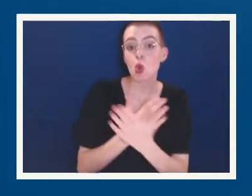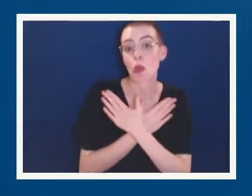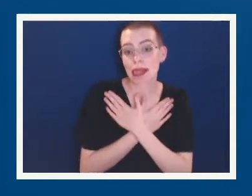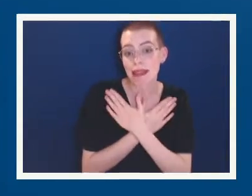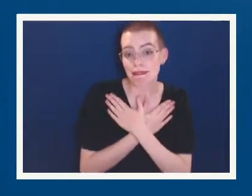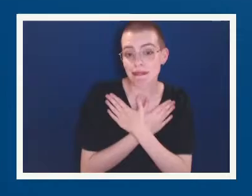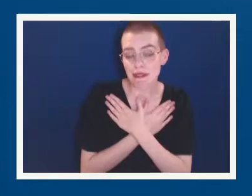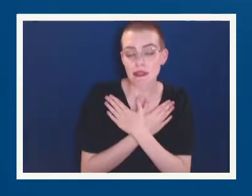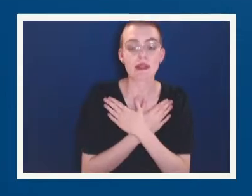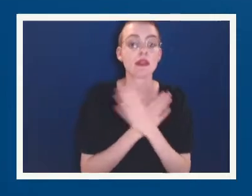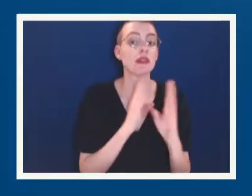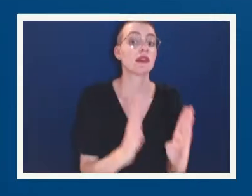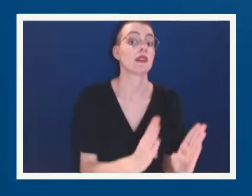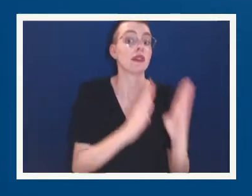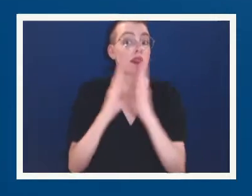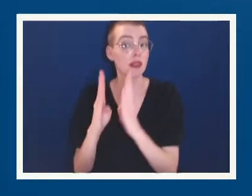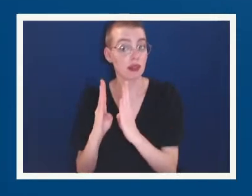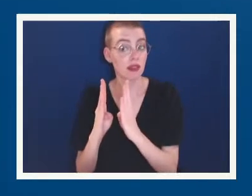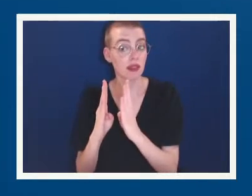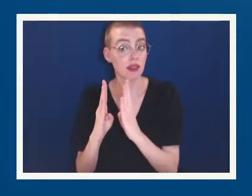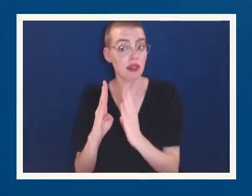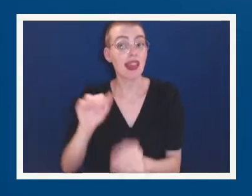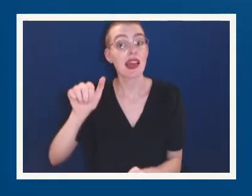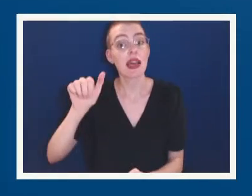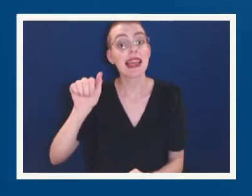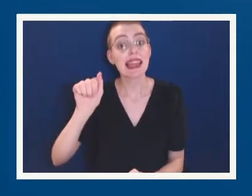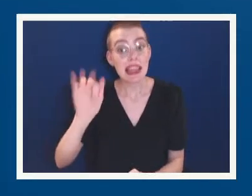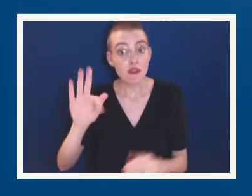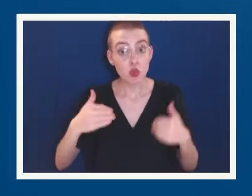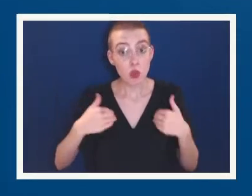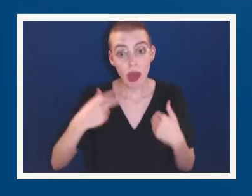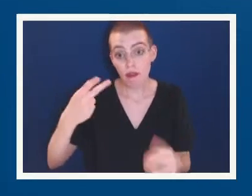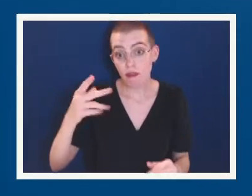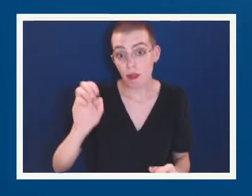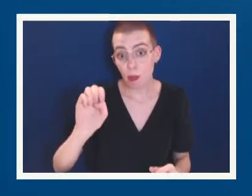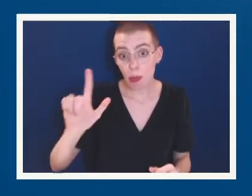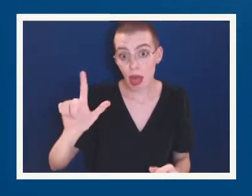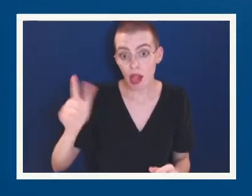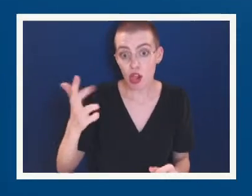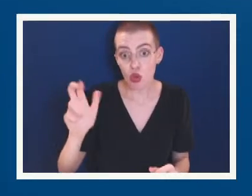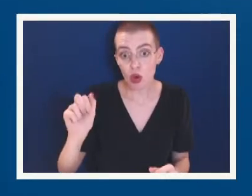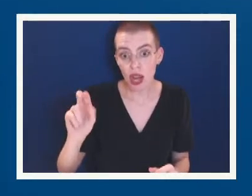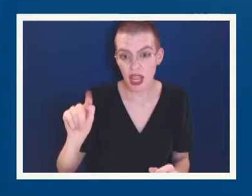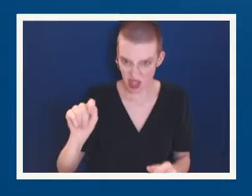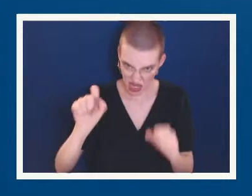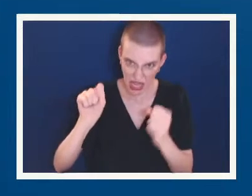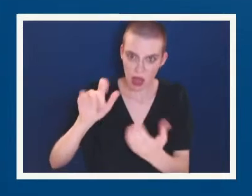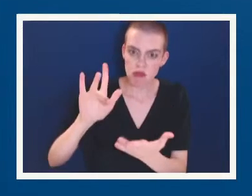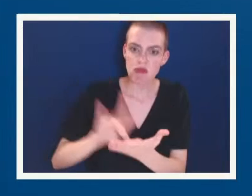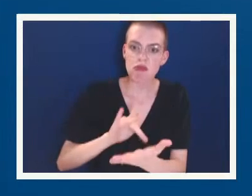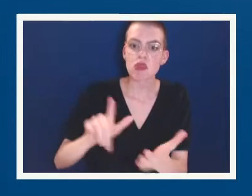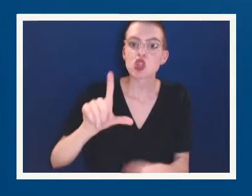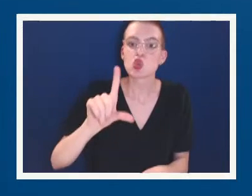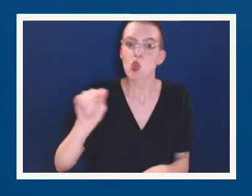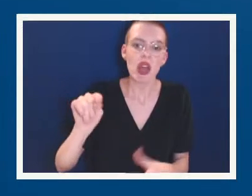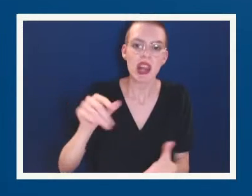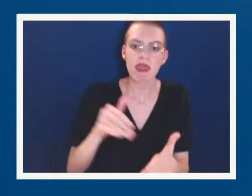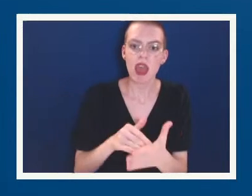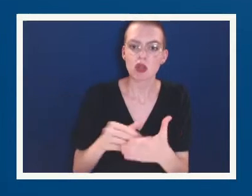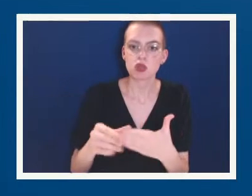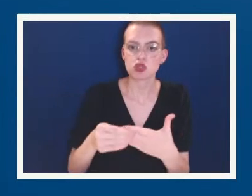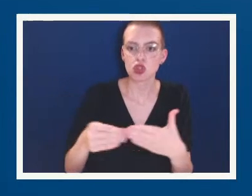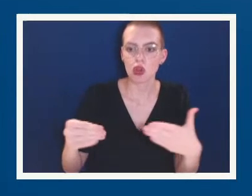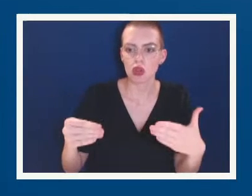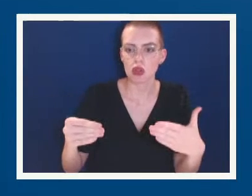another $10,000 if you got a Pell Grant. No one under 20, you have to be making less than 125 a year, and 90% of